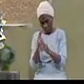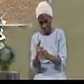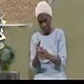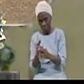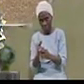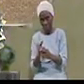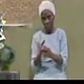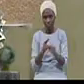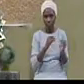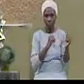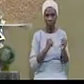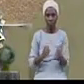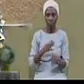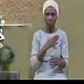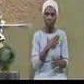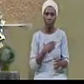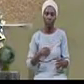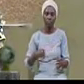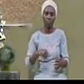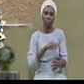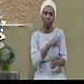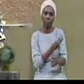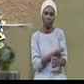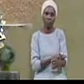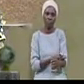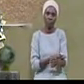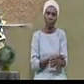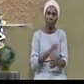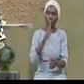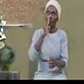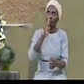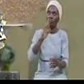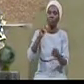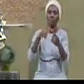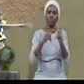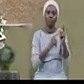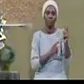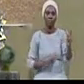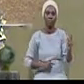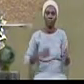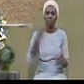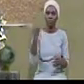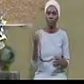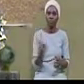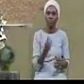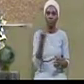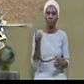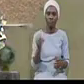honor, paramount be unto the Lord forever and